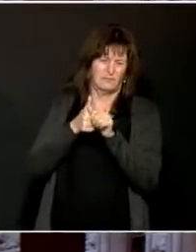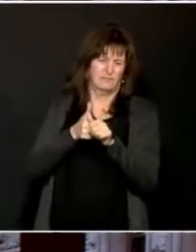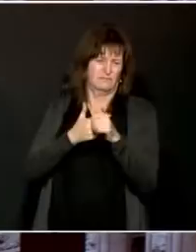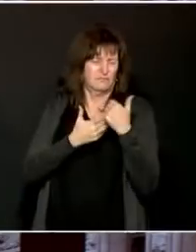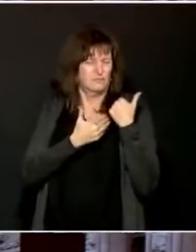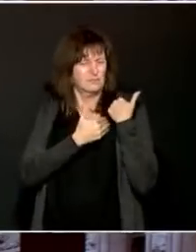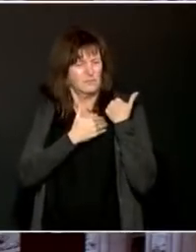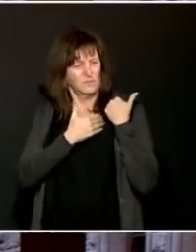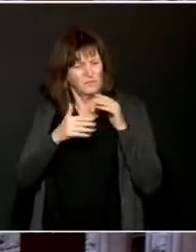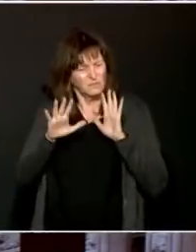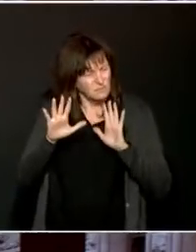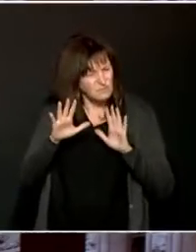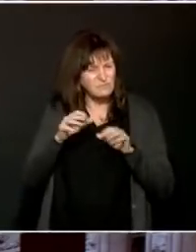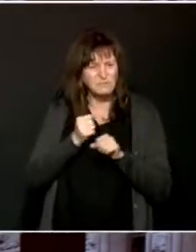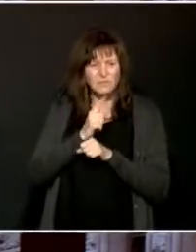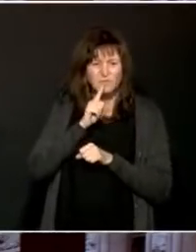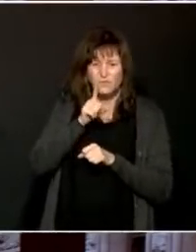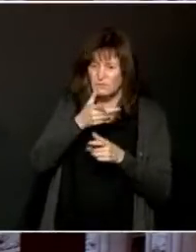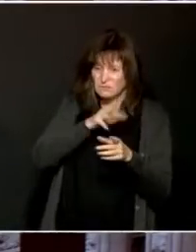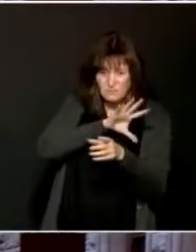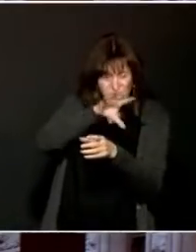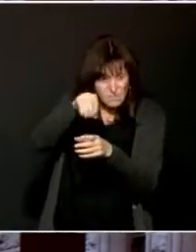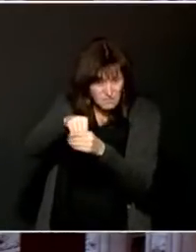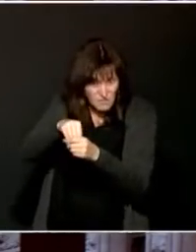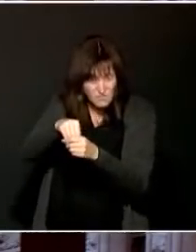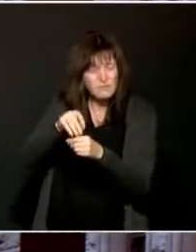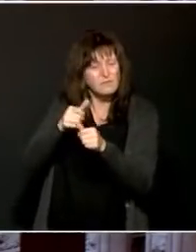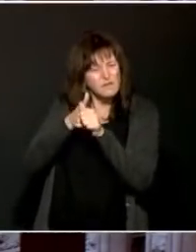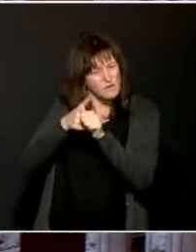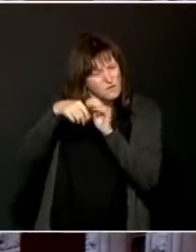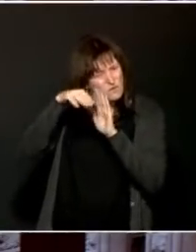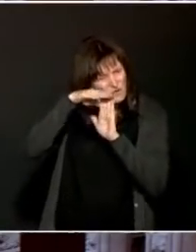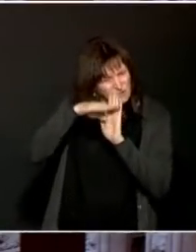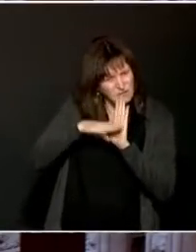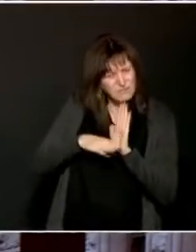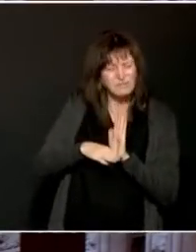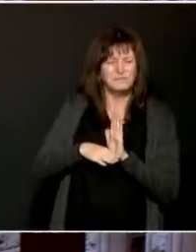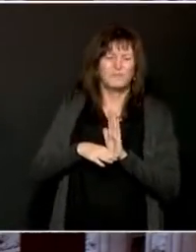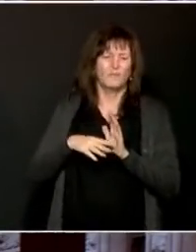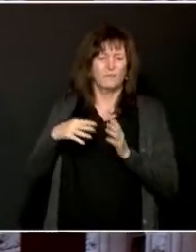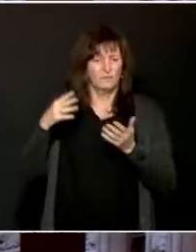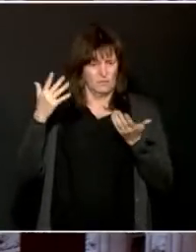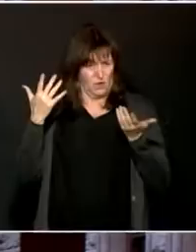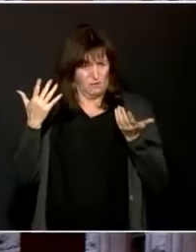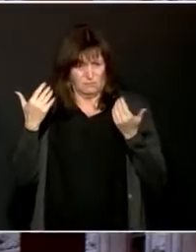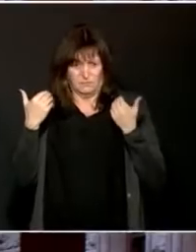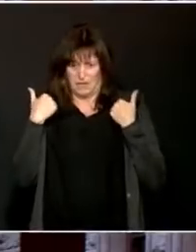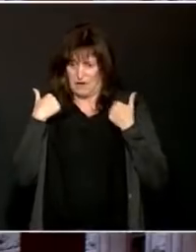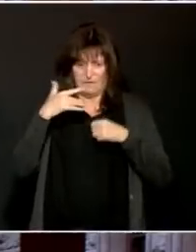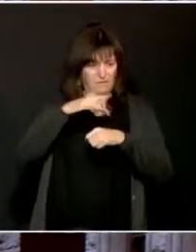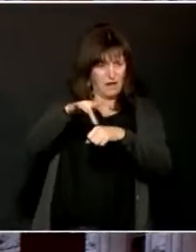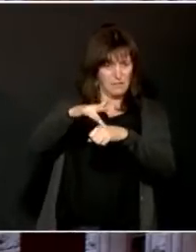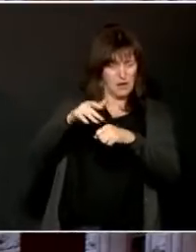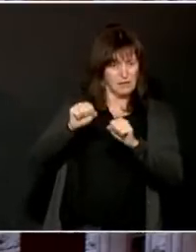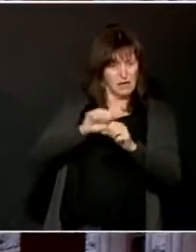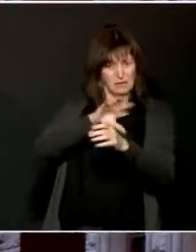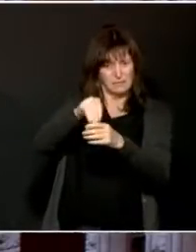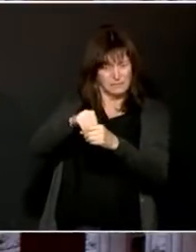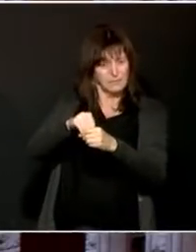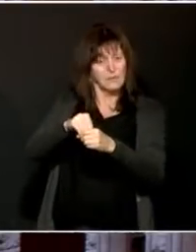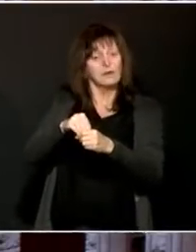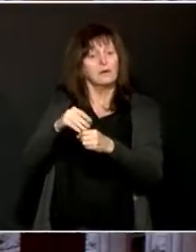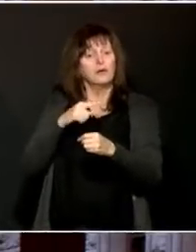correctly. Because while they're there, they're not without risk. The risk is dependent on how you protect yourself and how you assess